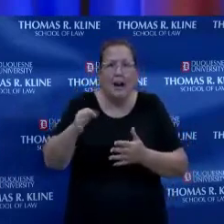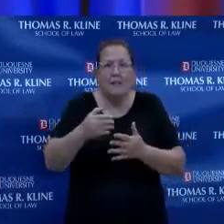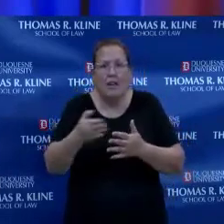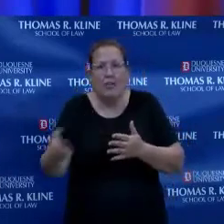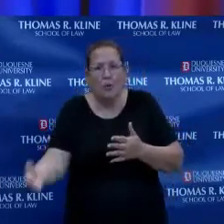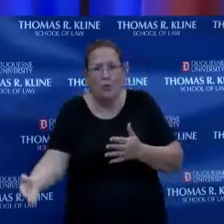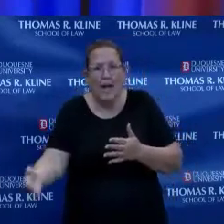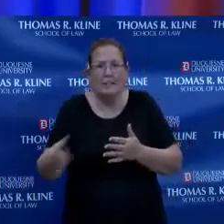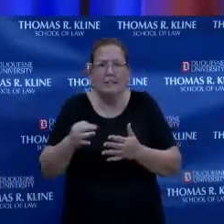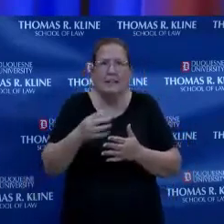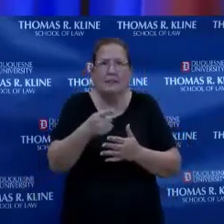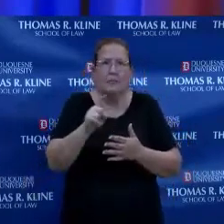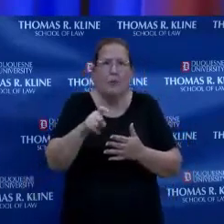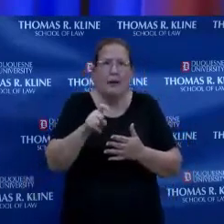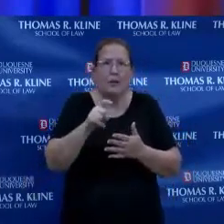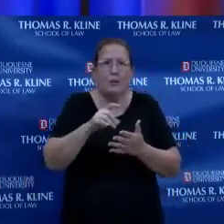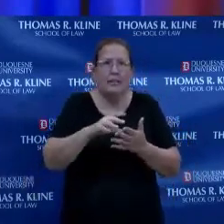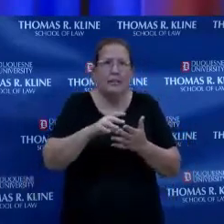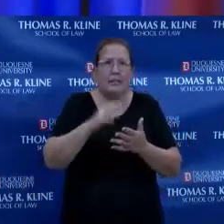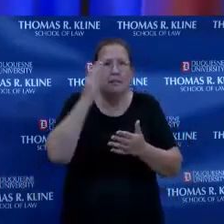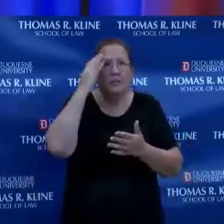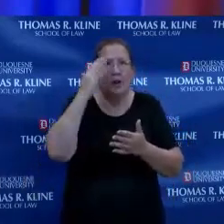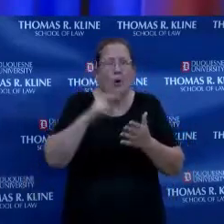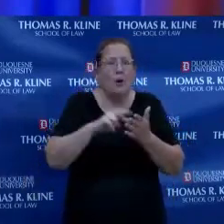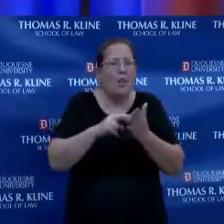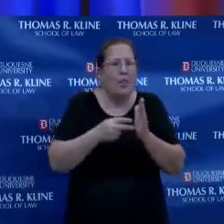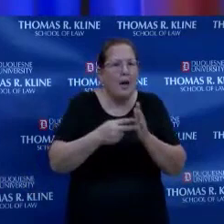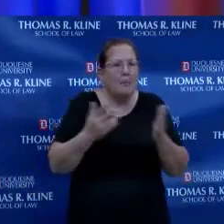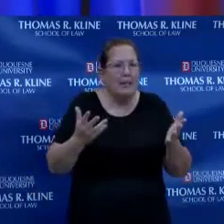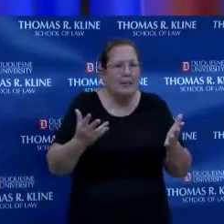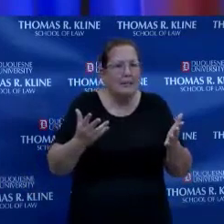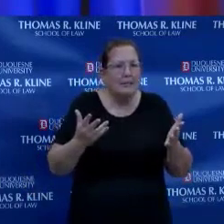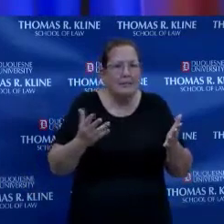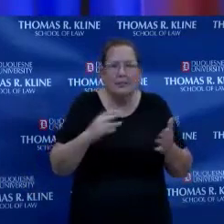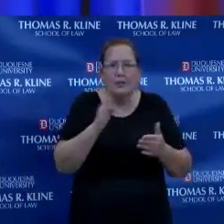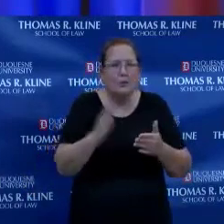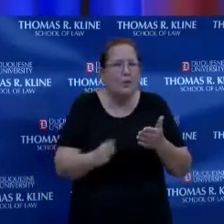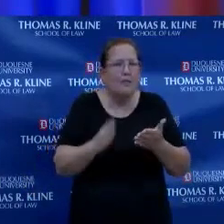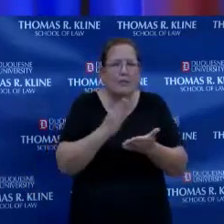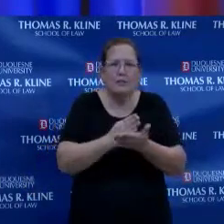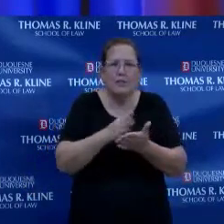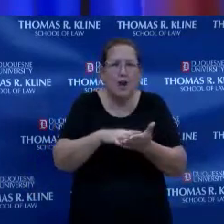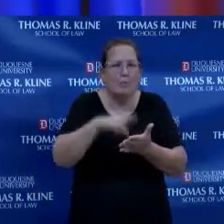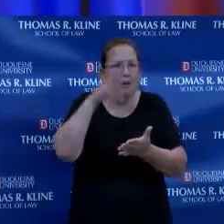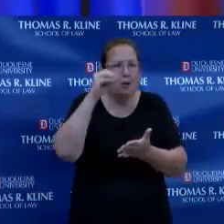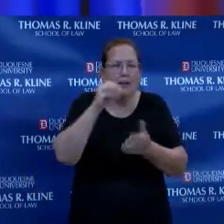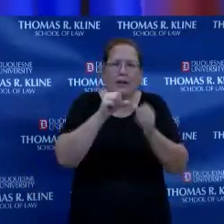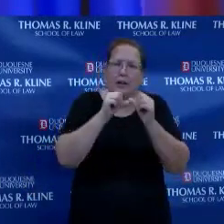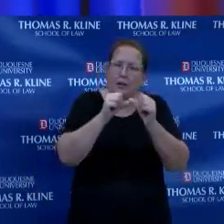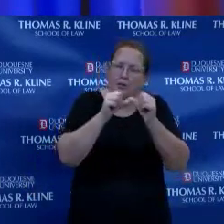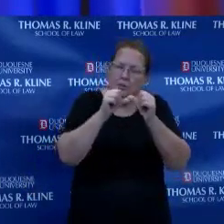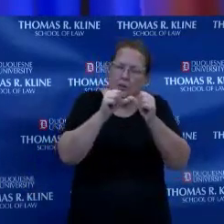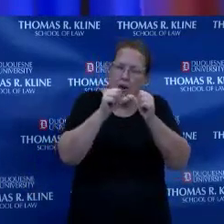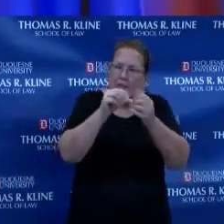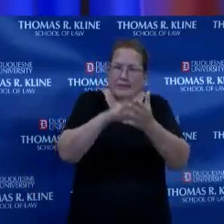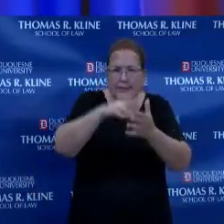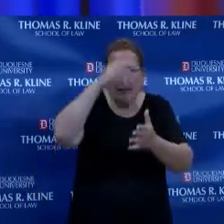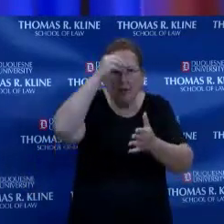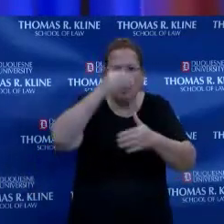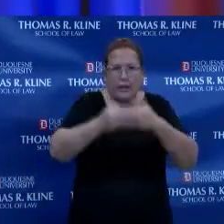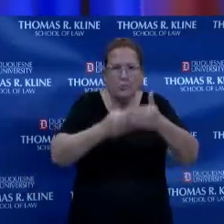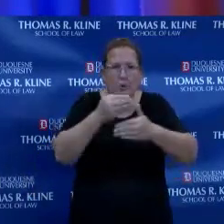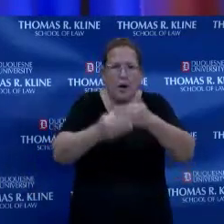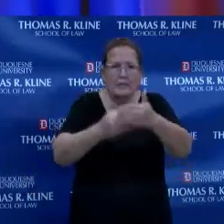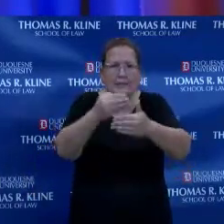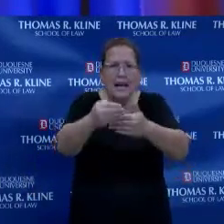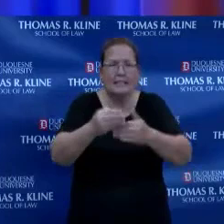rest. Translation, you never learn it all. It's a constant learning process.